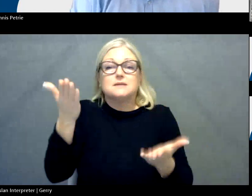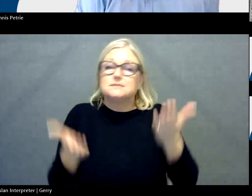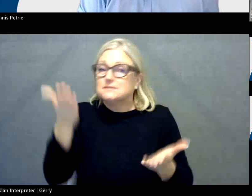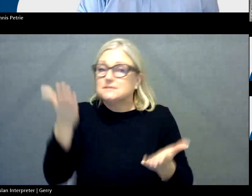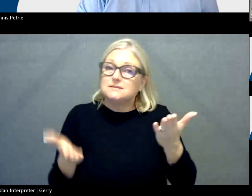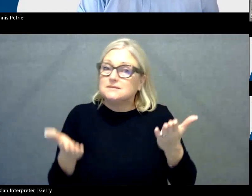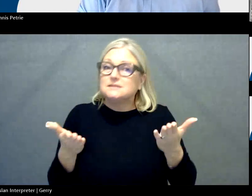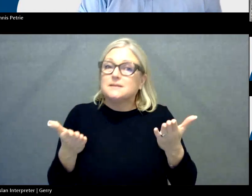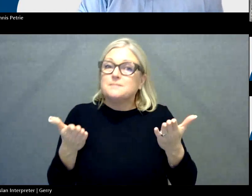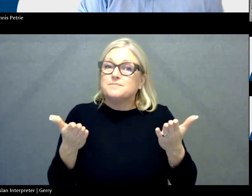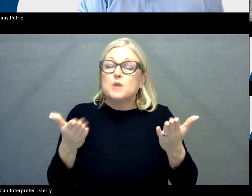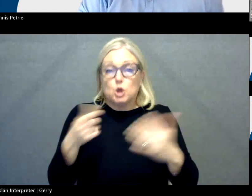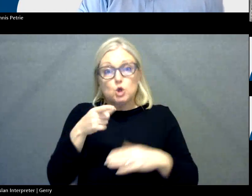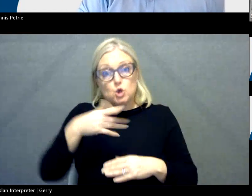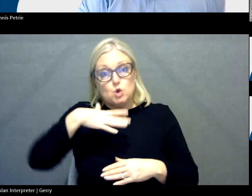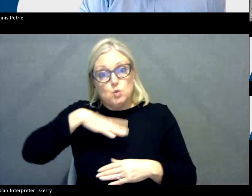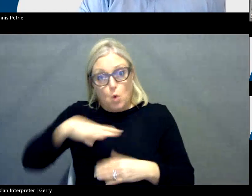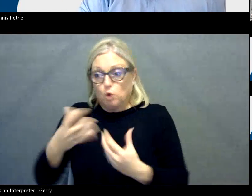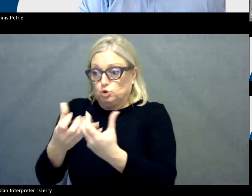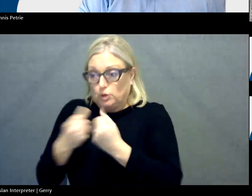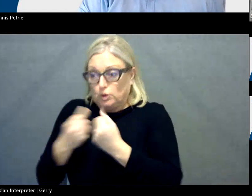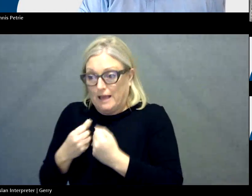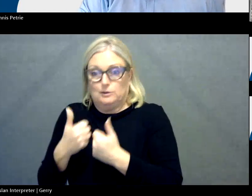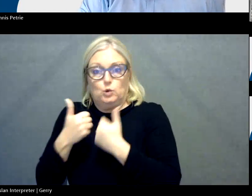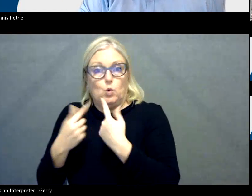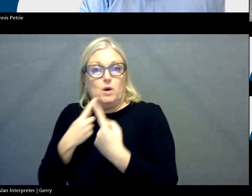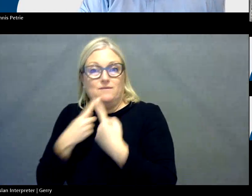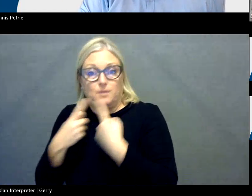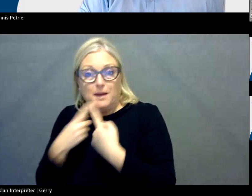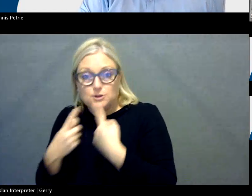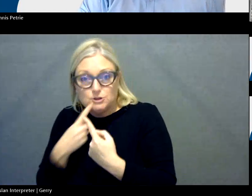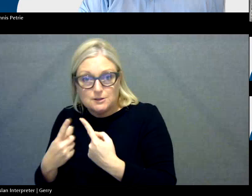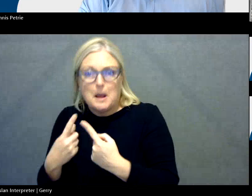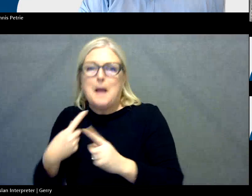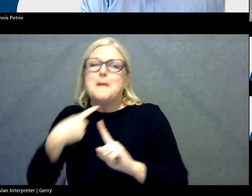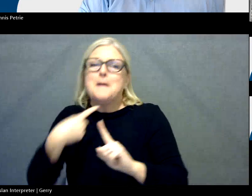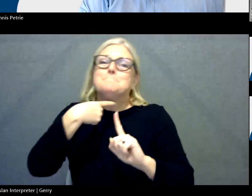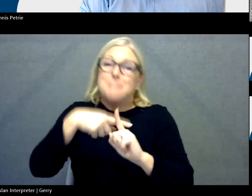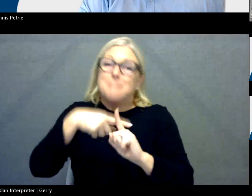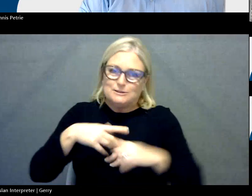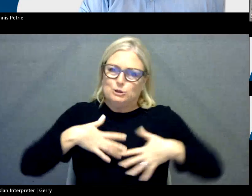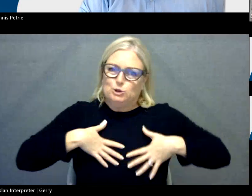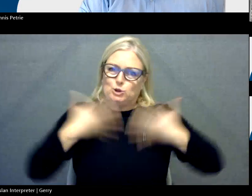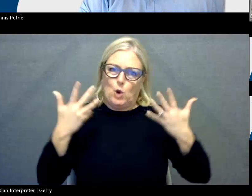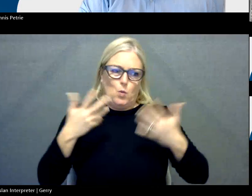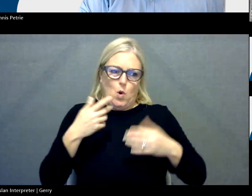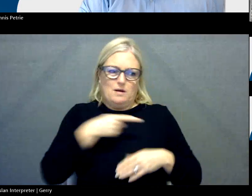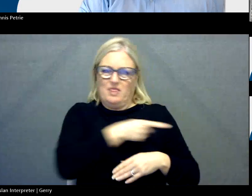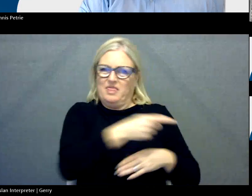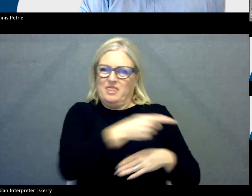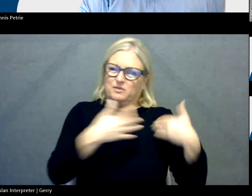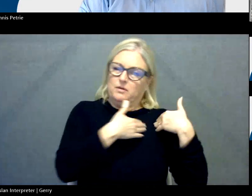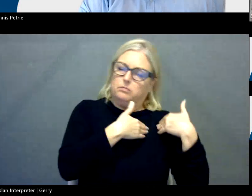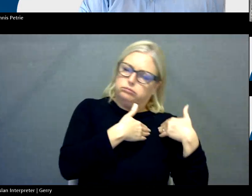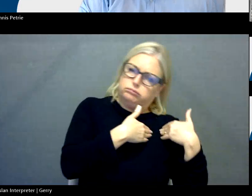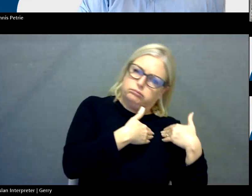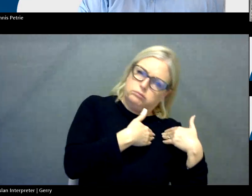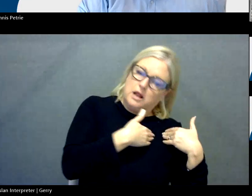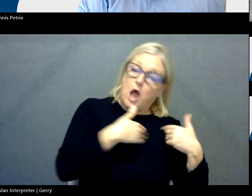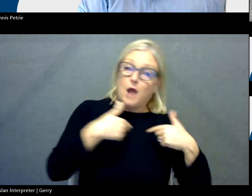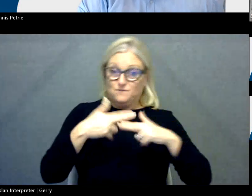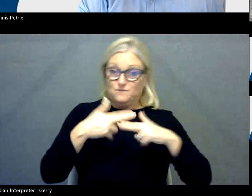it in a timely manner and not overburdening people. Personally, I think I might not like if I got this every 3 months,